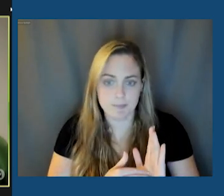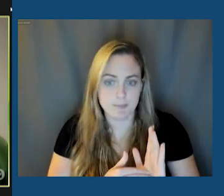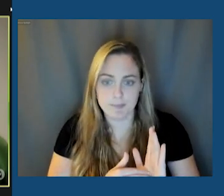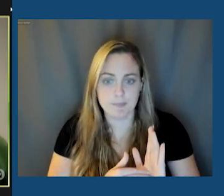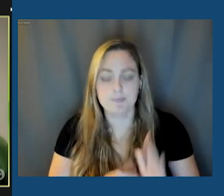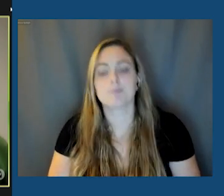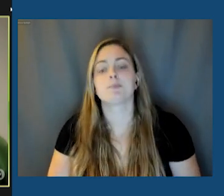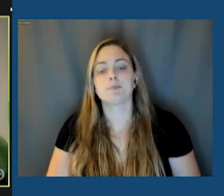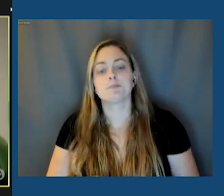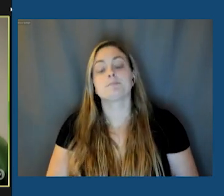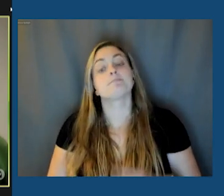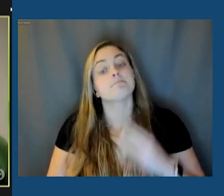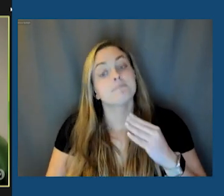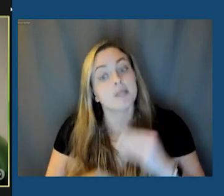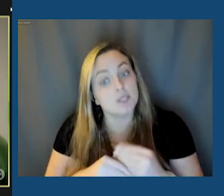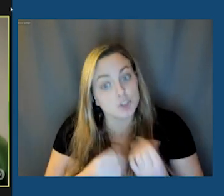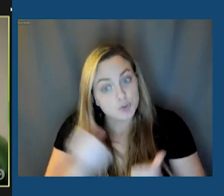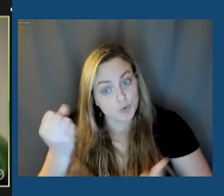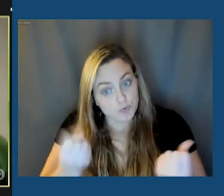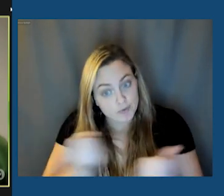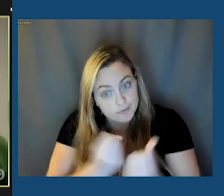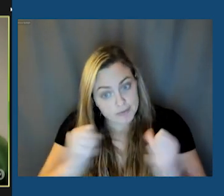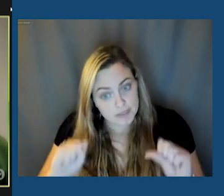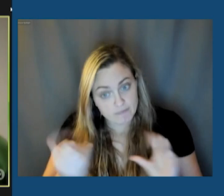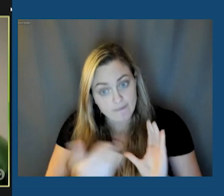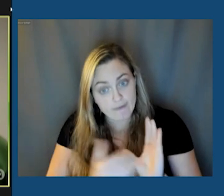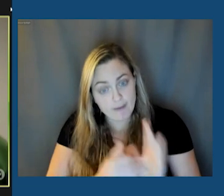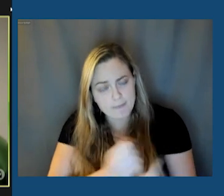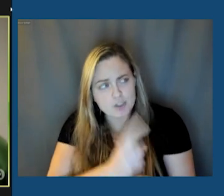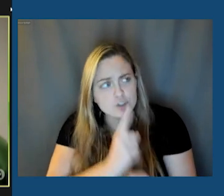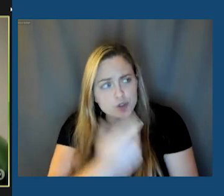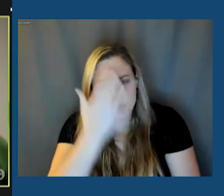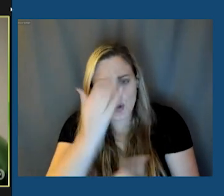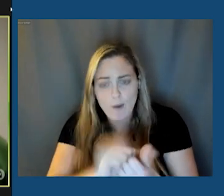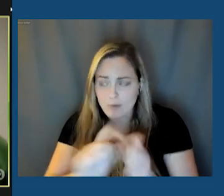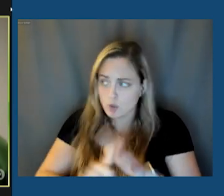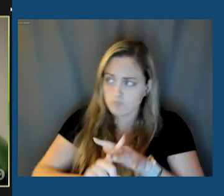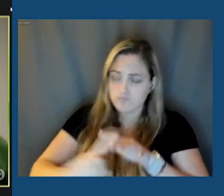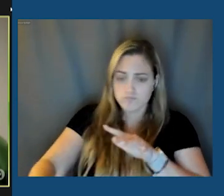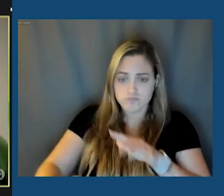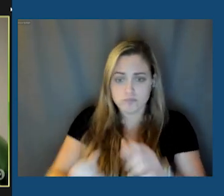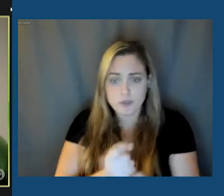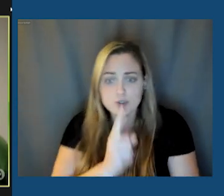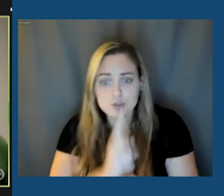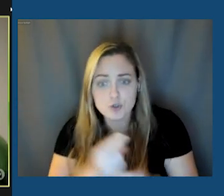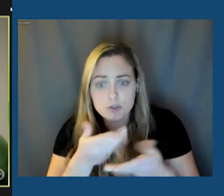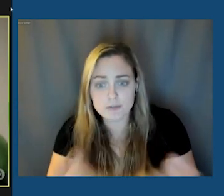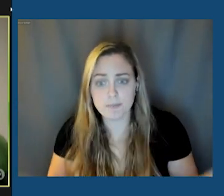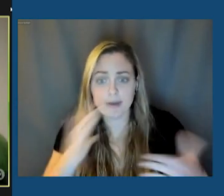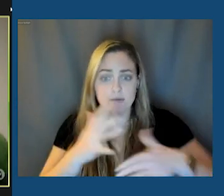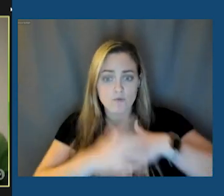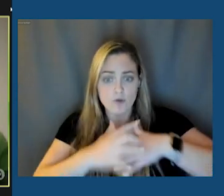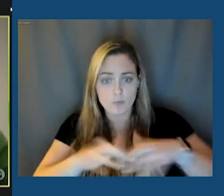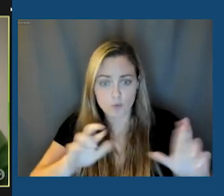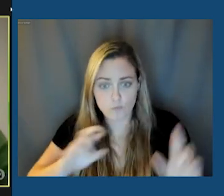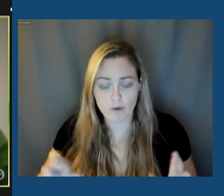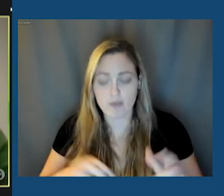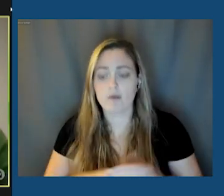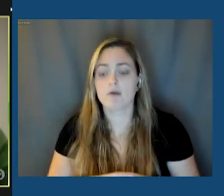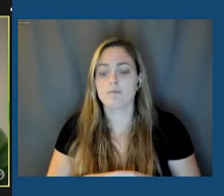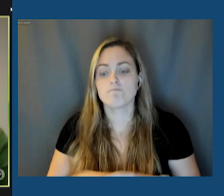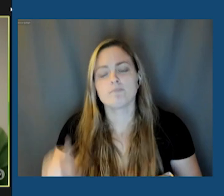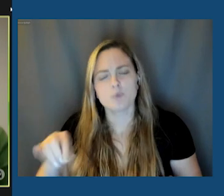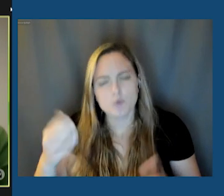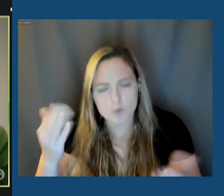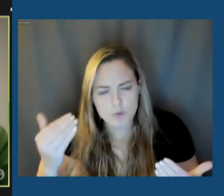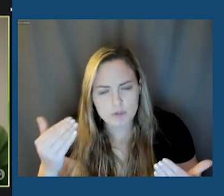addition to vehicle safety, again, make sure you know how to get to higher ground. Make sure you have supplies on hand. We do expect